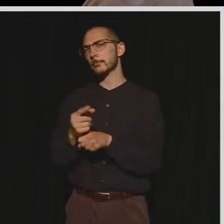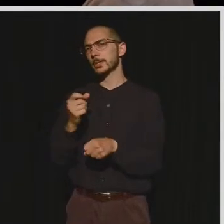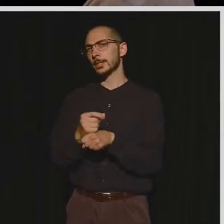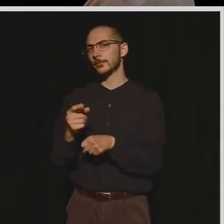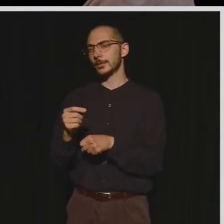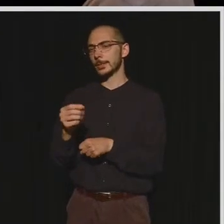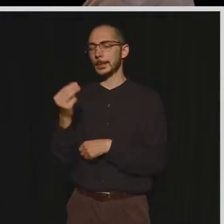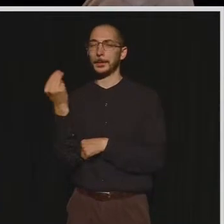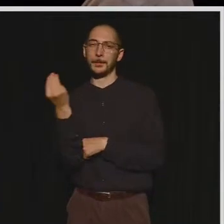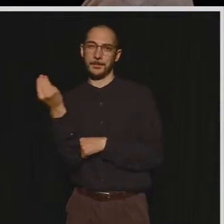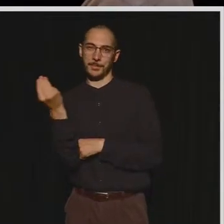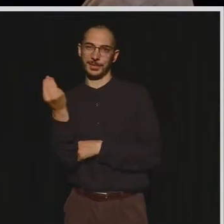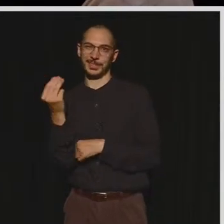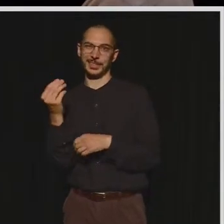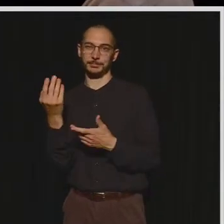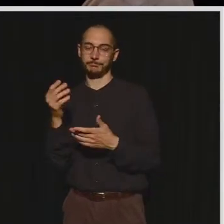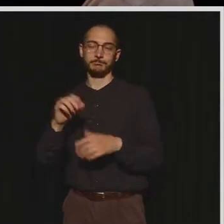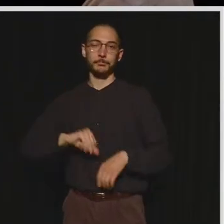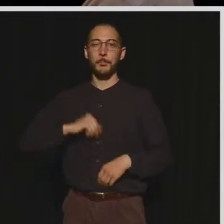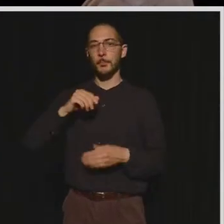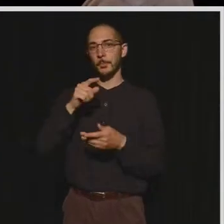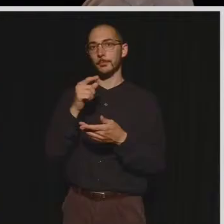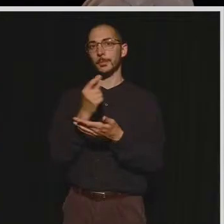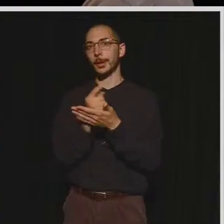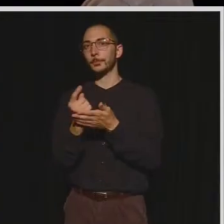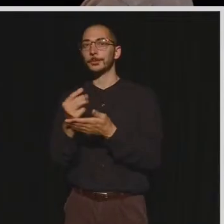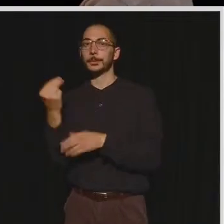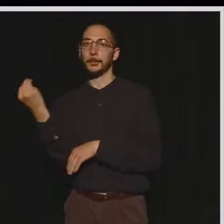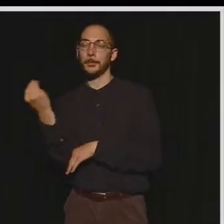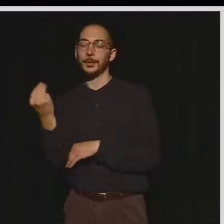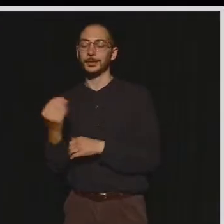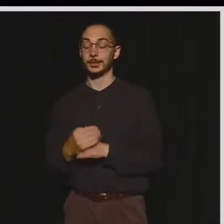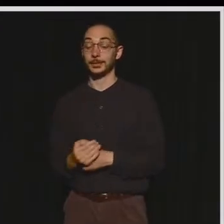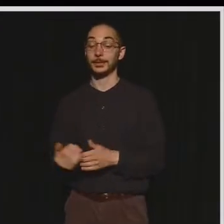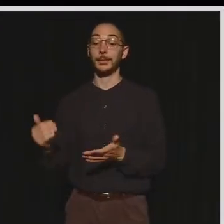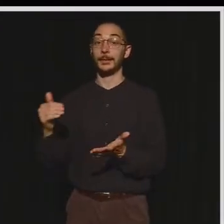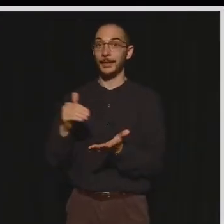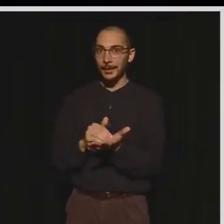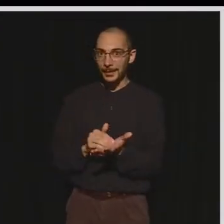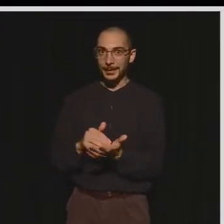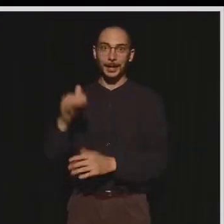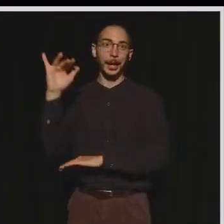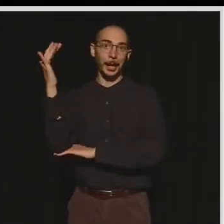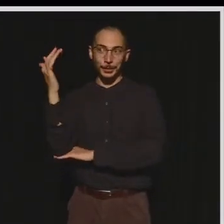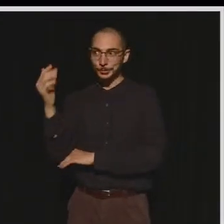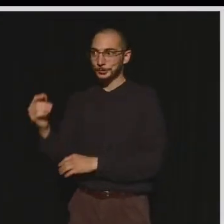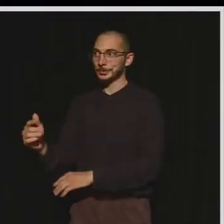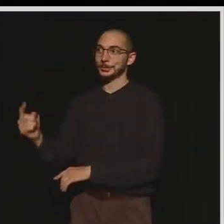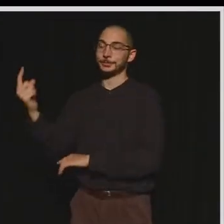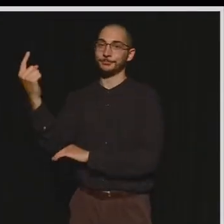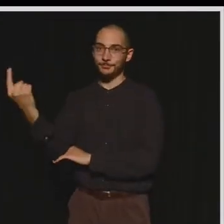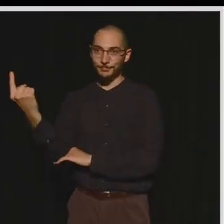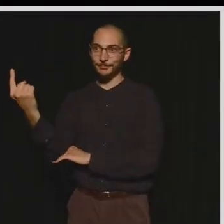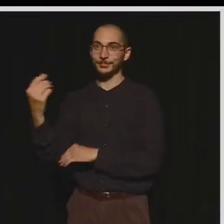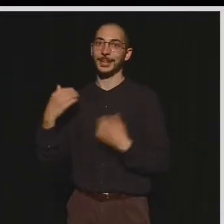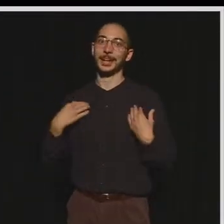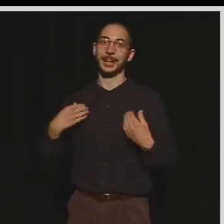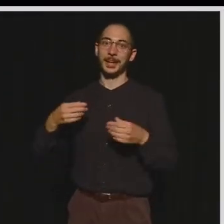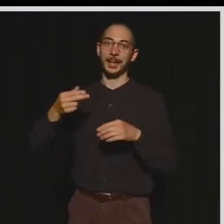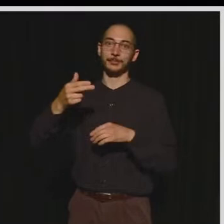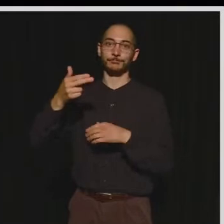flag. Last year it was actually in one of the gazebos, but barbecues get going, and last year there